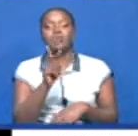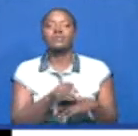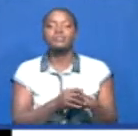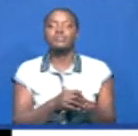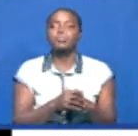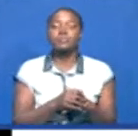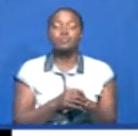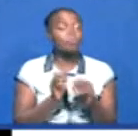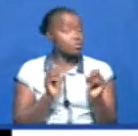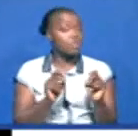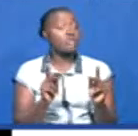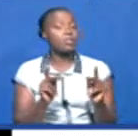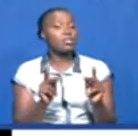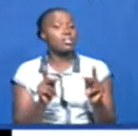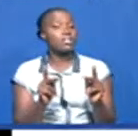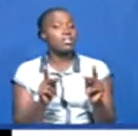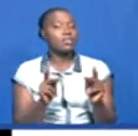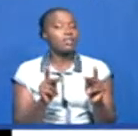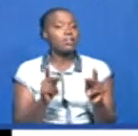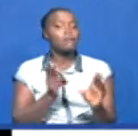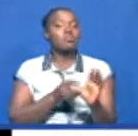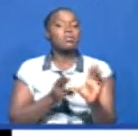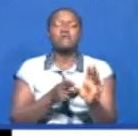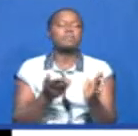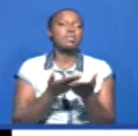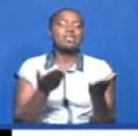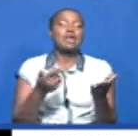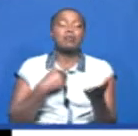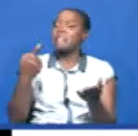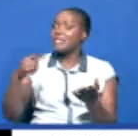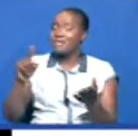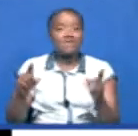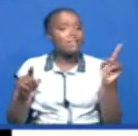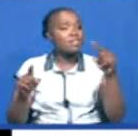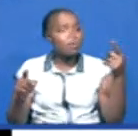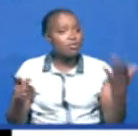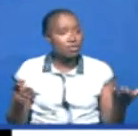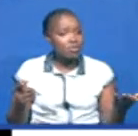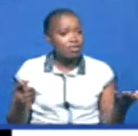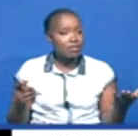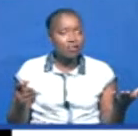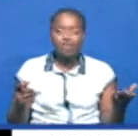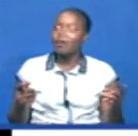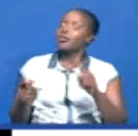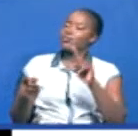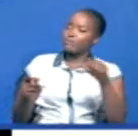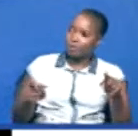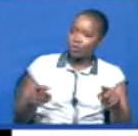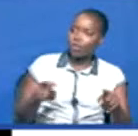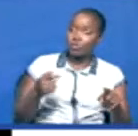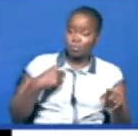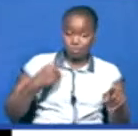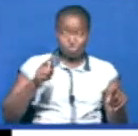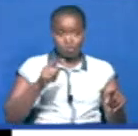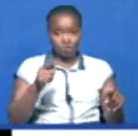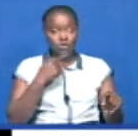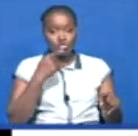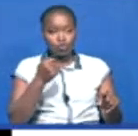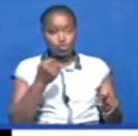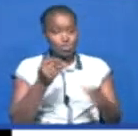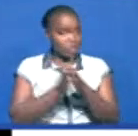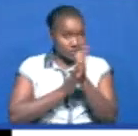Huh? Let us participate. Am I right or I'm wrong? I'm wrong. So we are